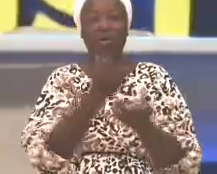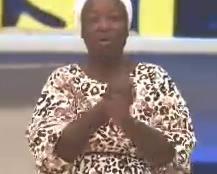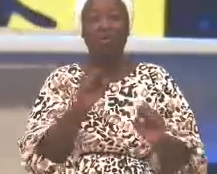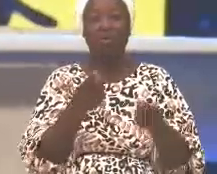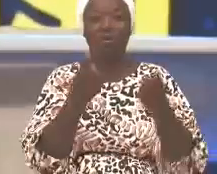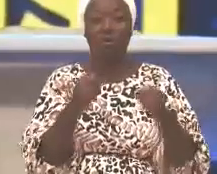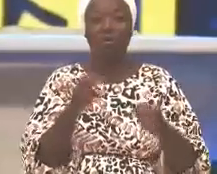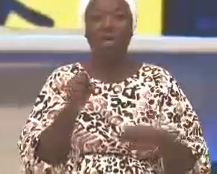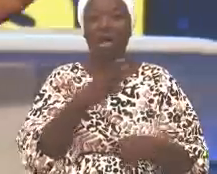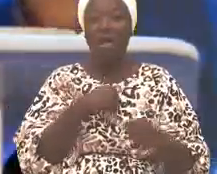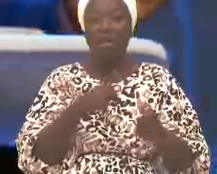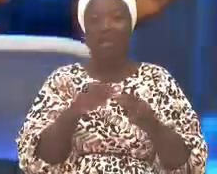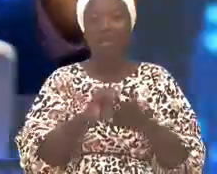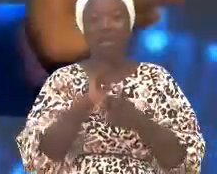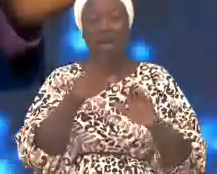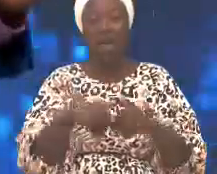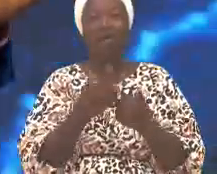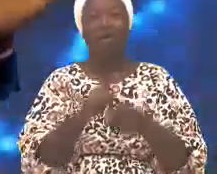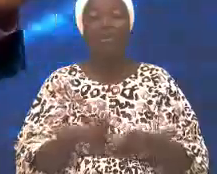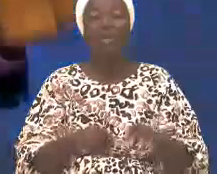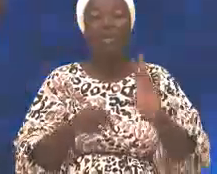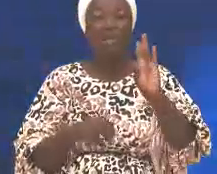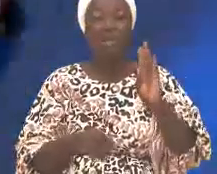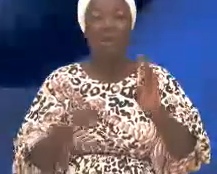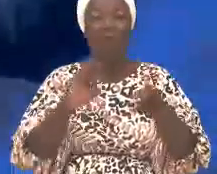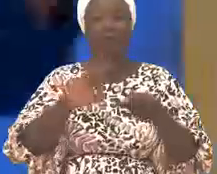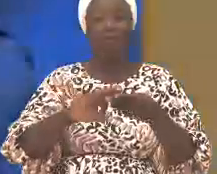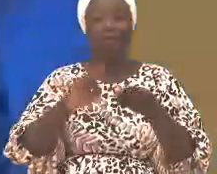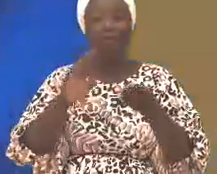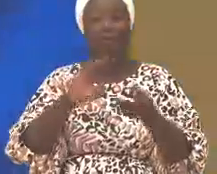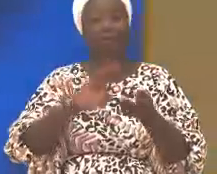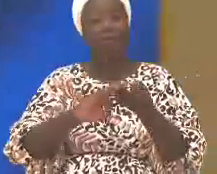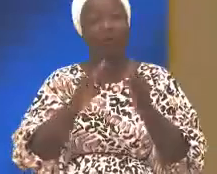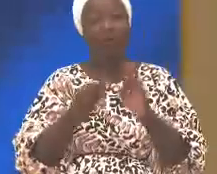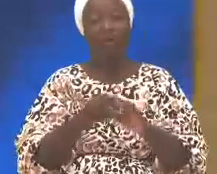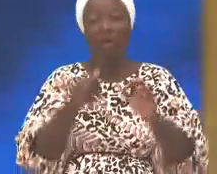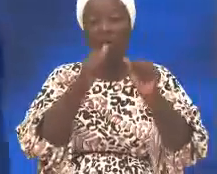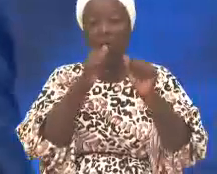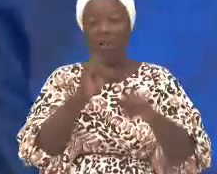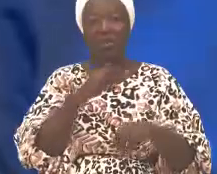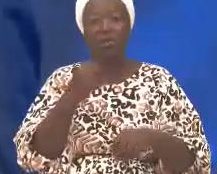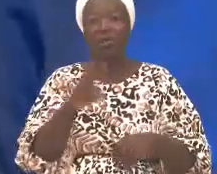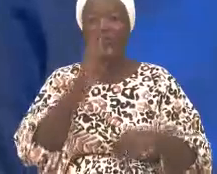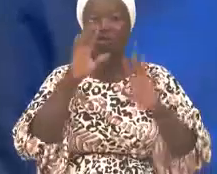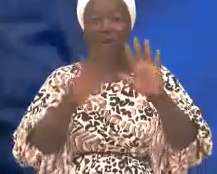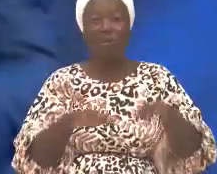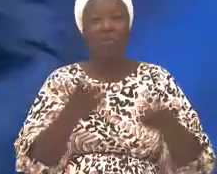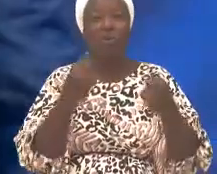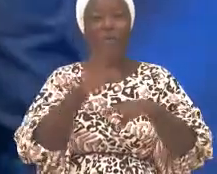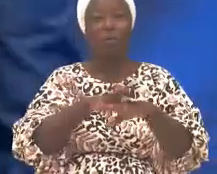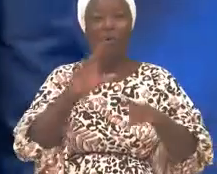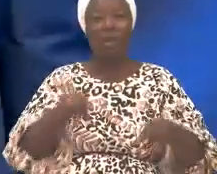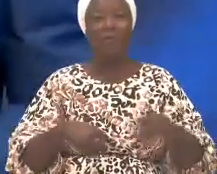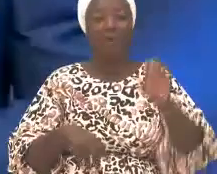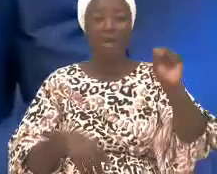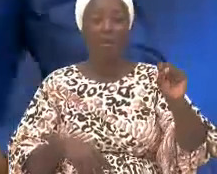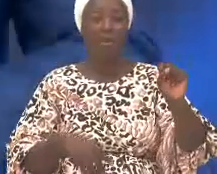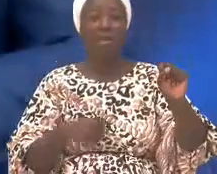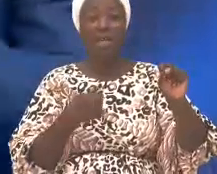the sevenfold blessings of the showers will come upon your life. Is